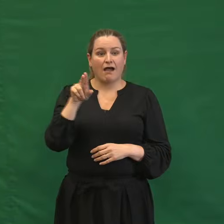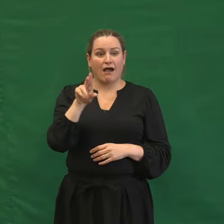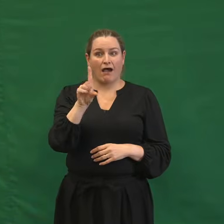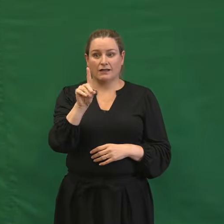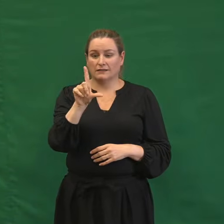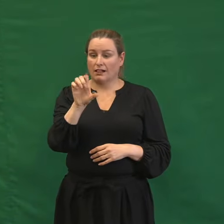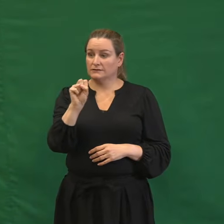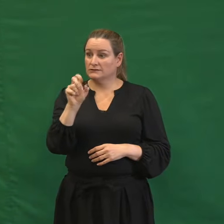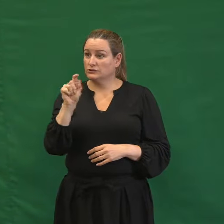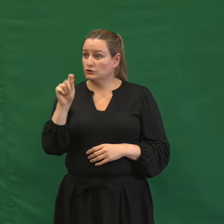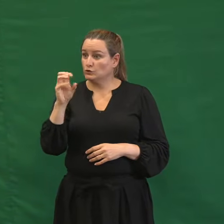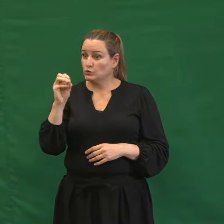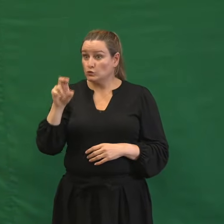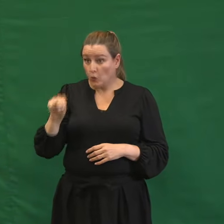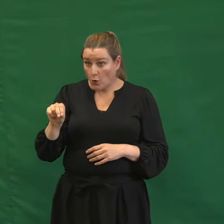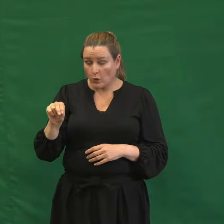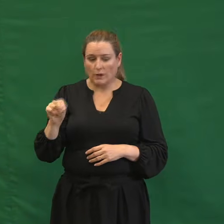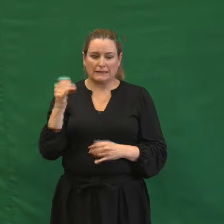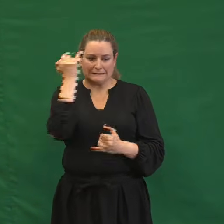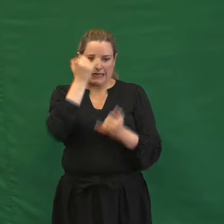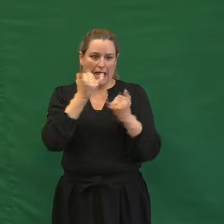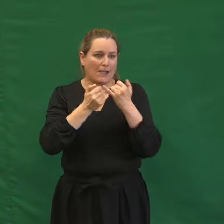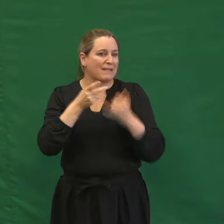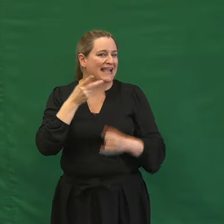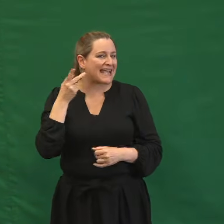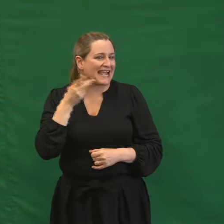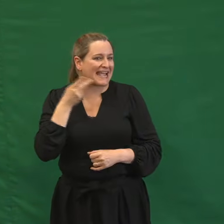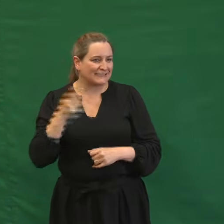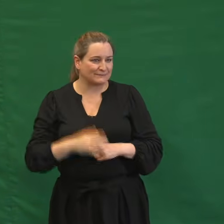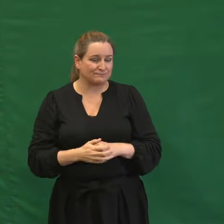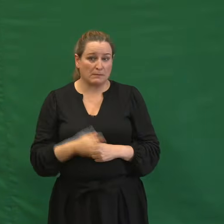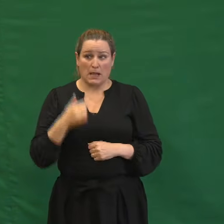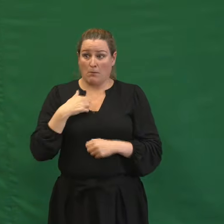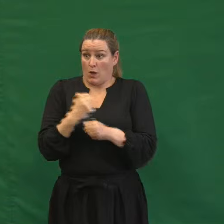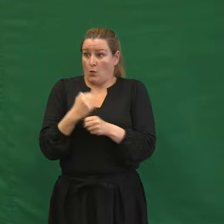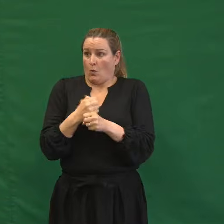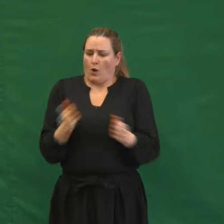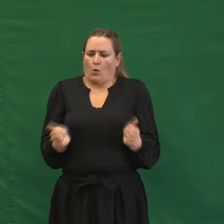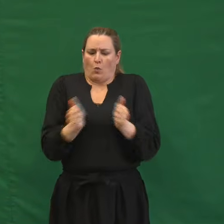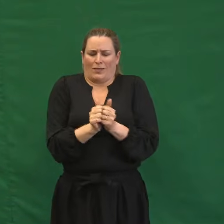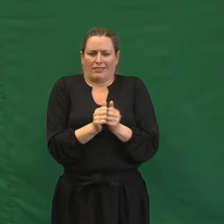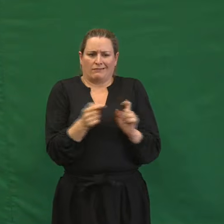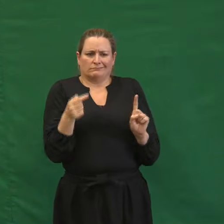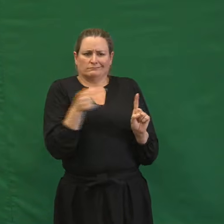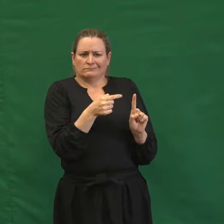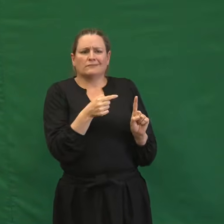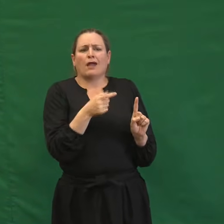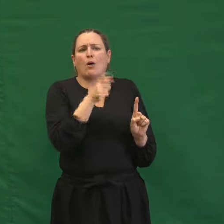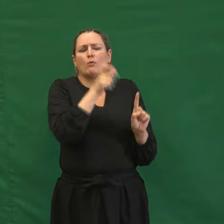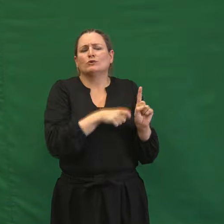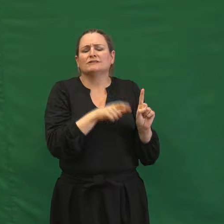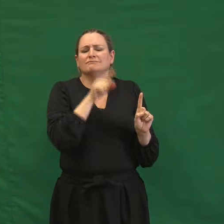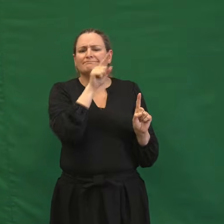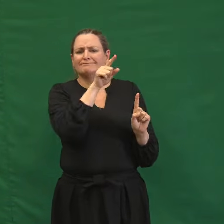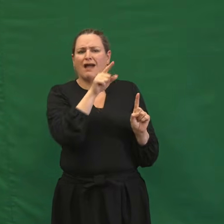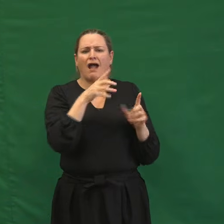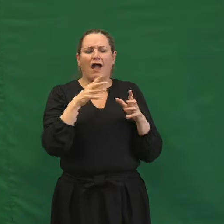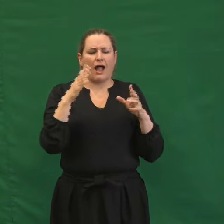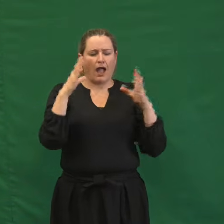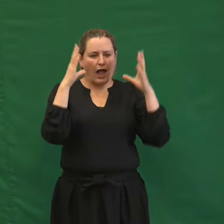I'm from Stellenbosch University, and together with my colleague Anne Baker, who is from Amsterdam, we're working on